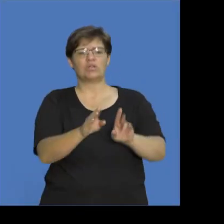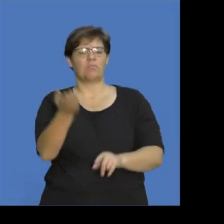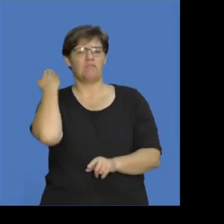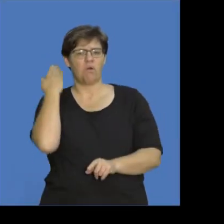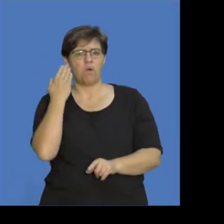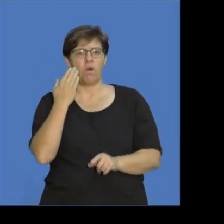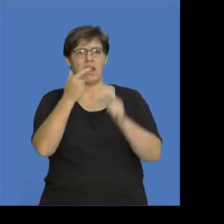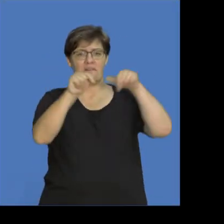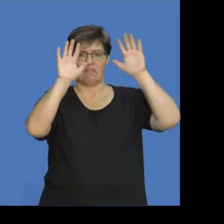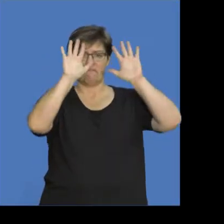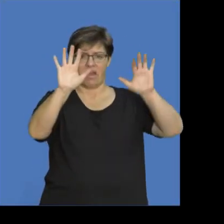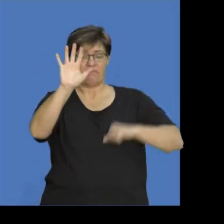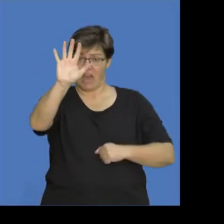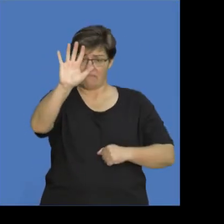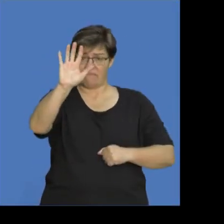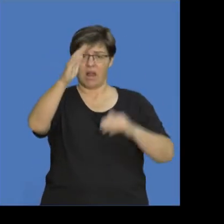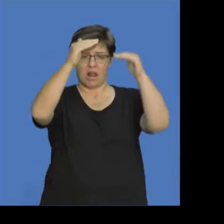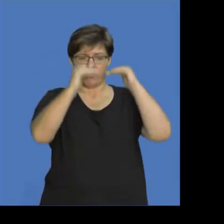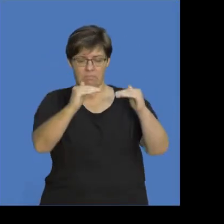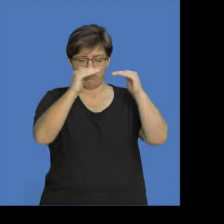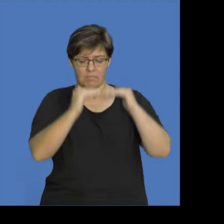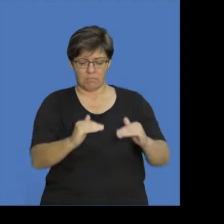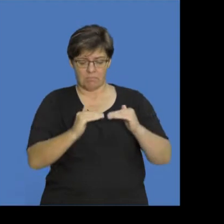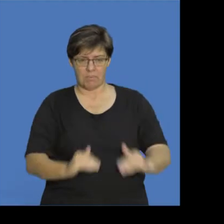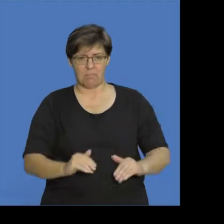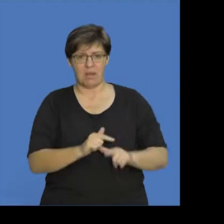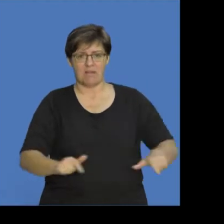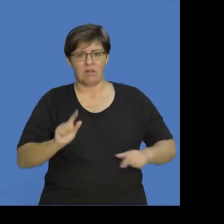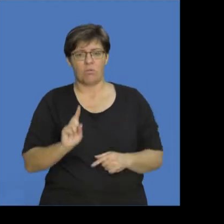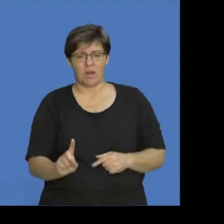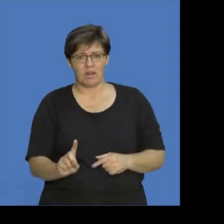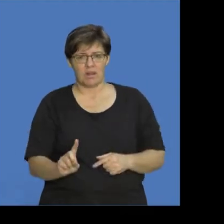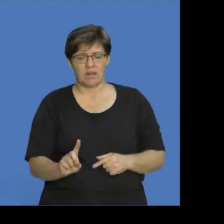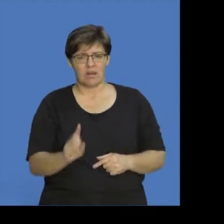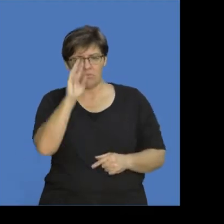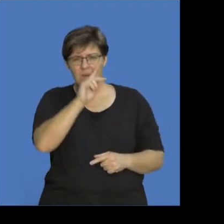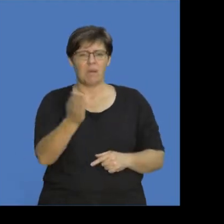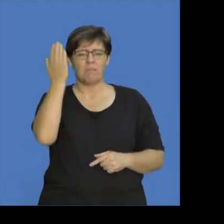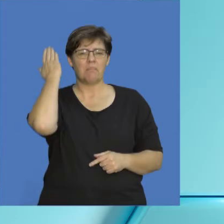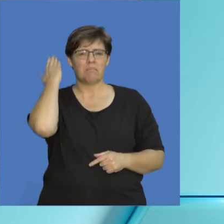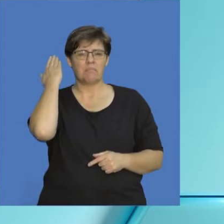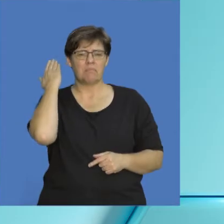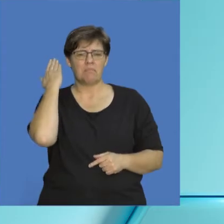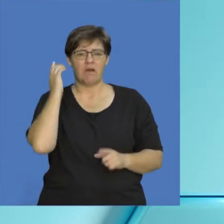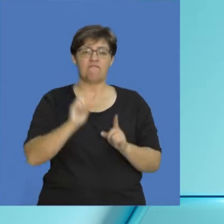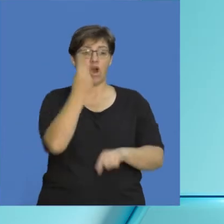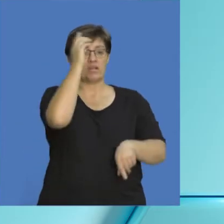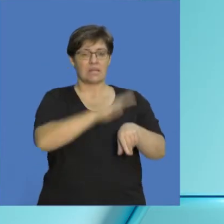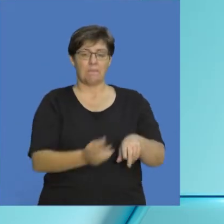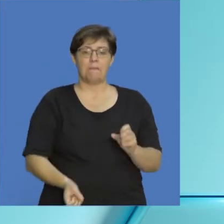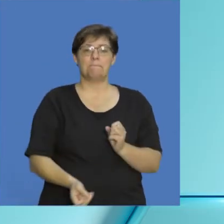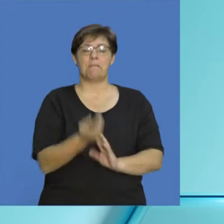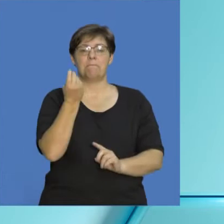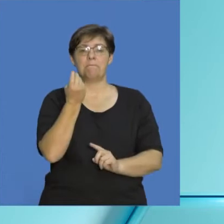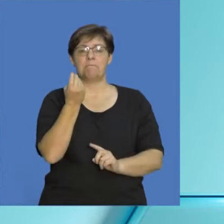level 5 to level 1? Do you remember? We had our first case, coronavirus cases, okay? Then